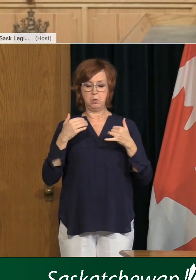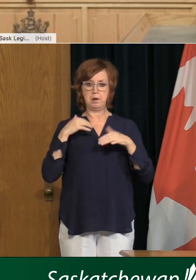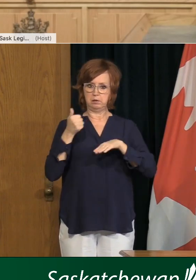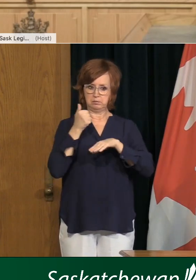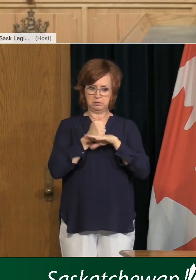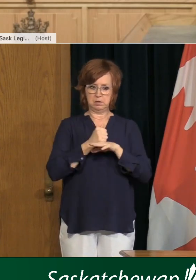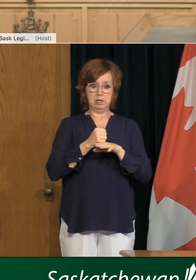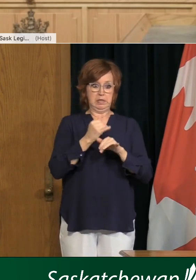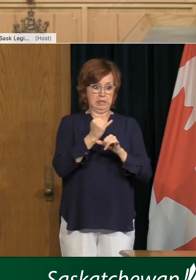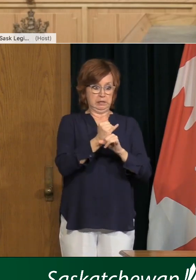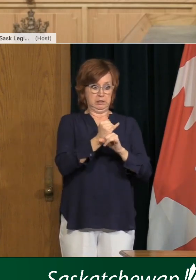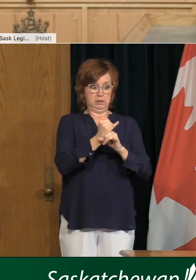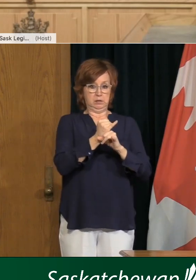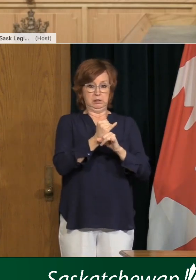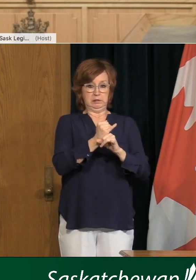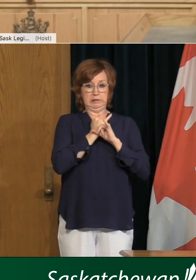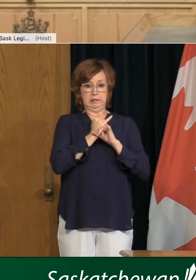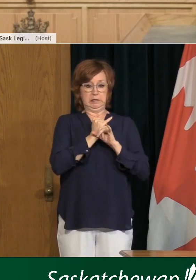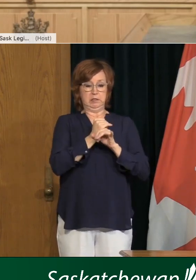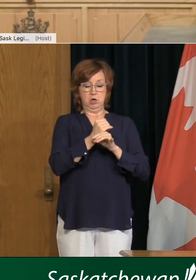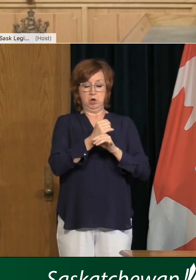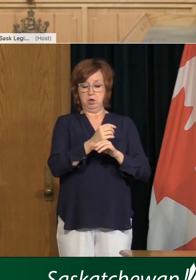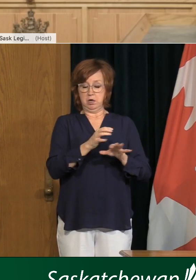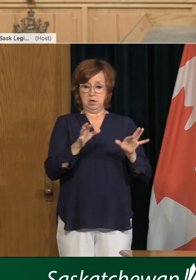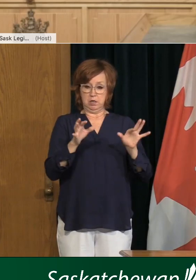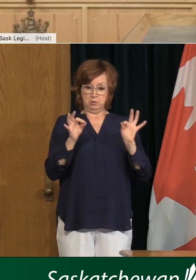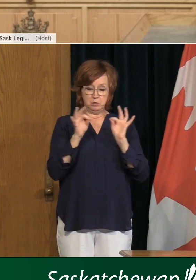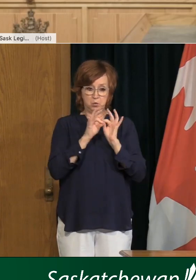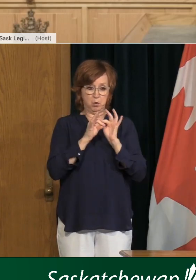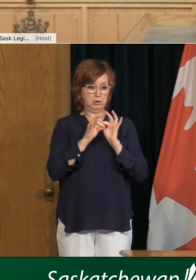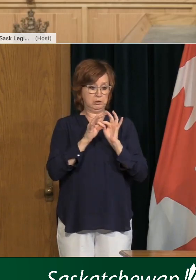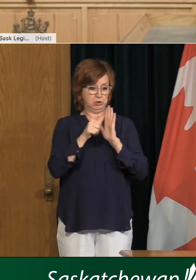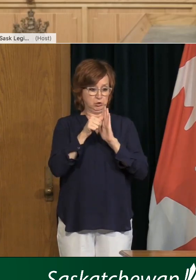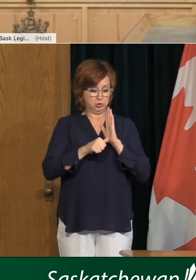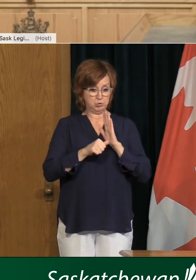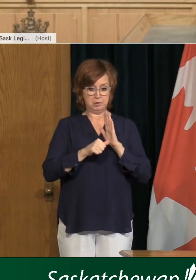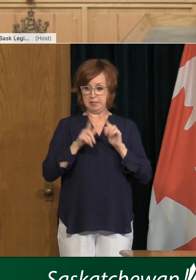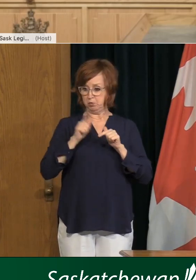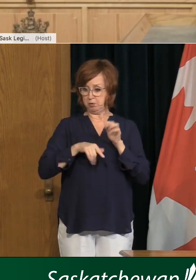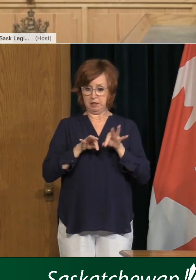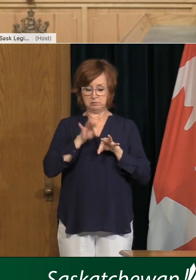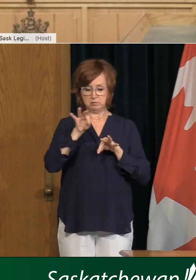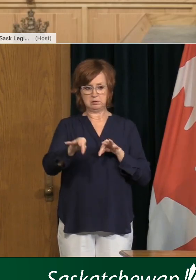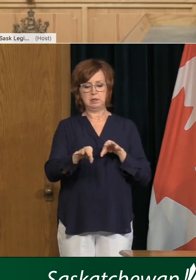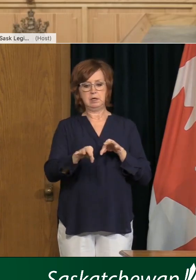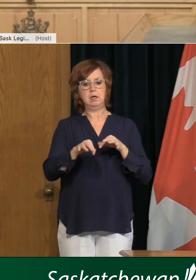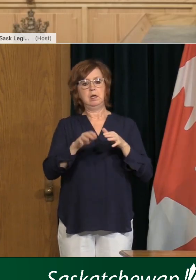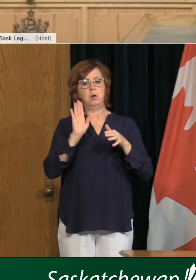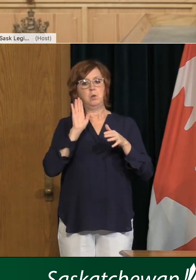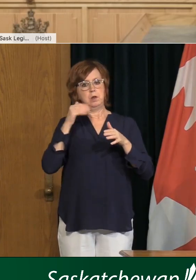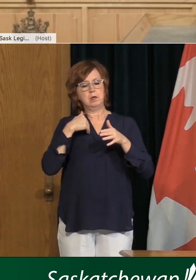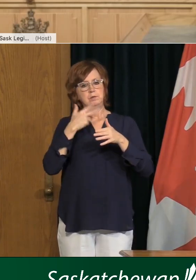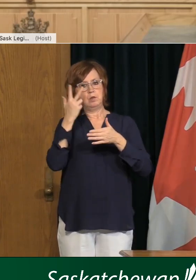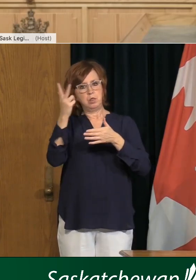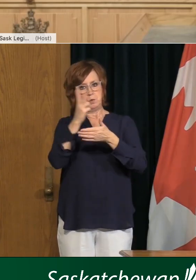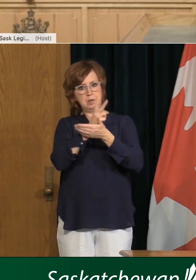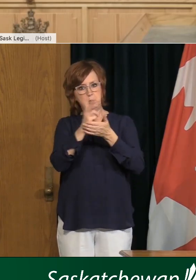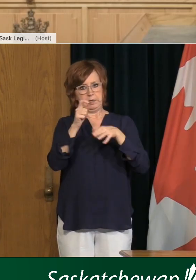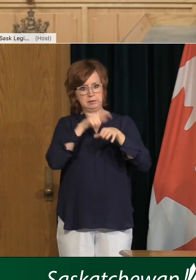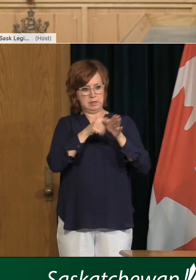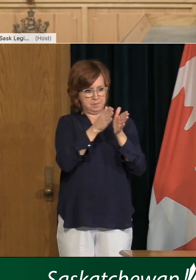emergent cases, to 6-week urgent cases as well. And that will include several types of surgeries,